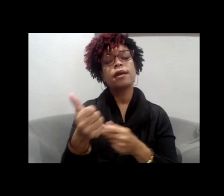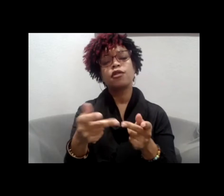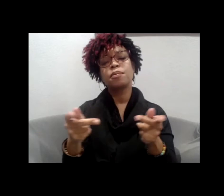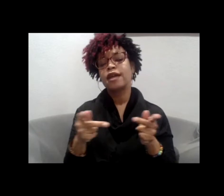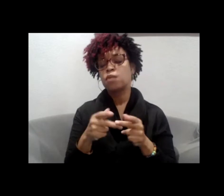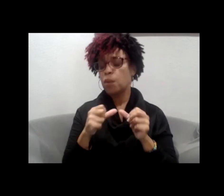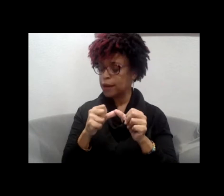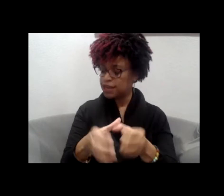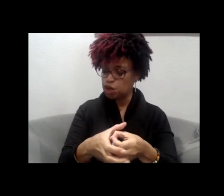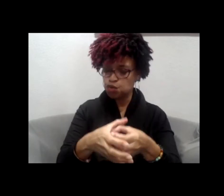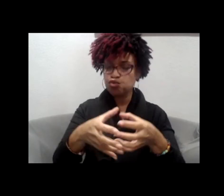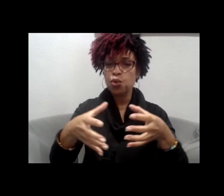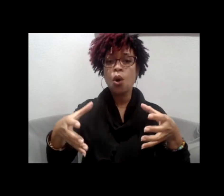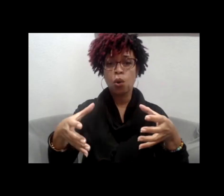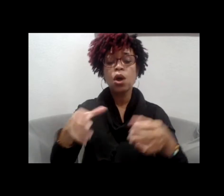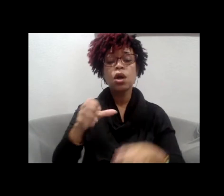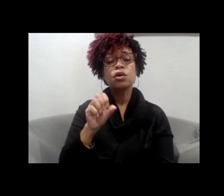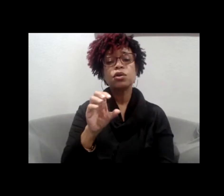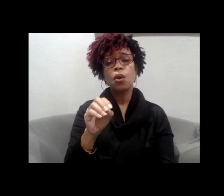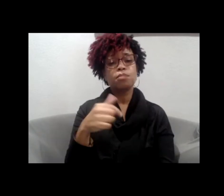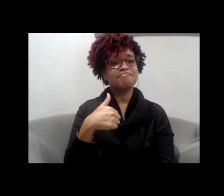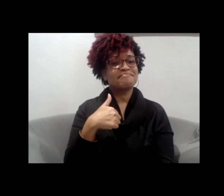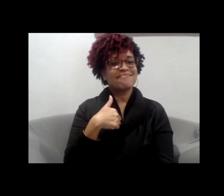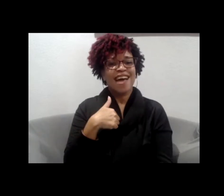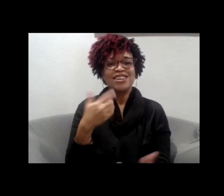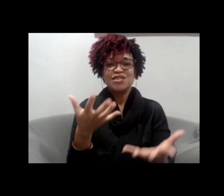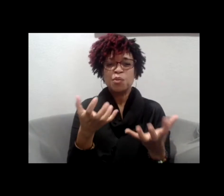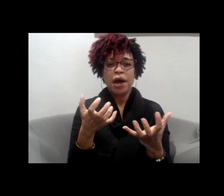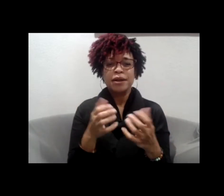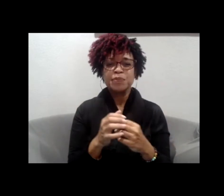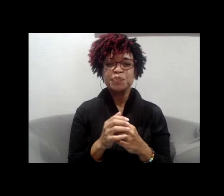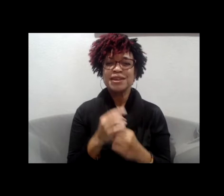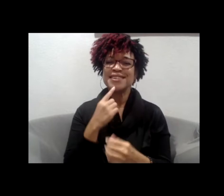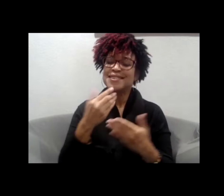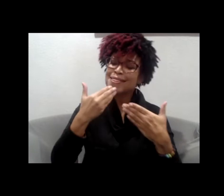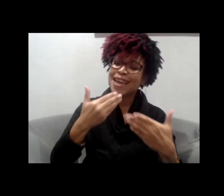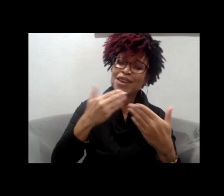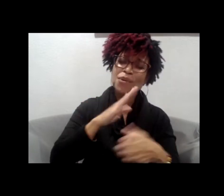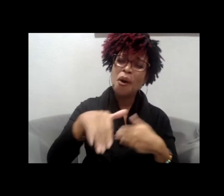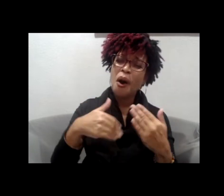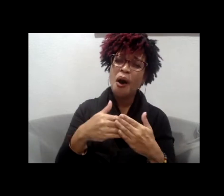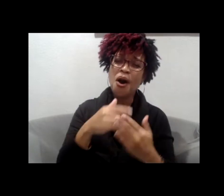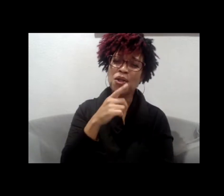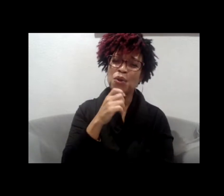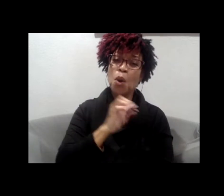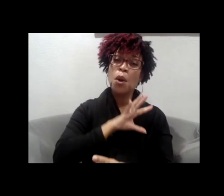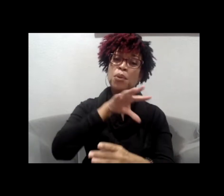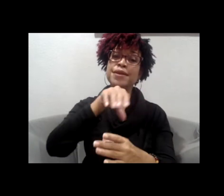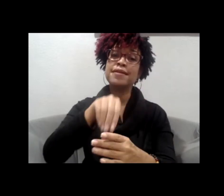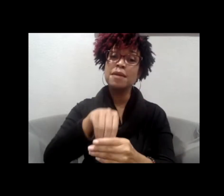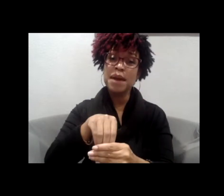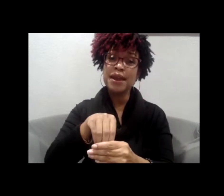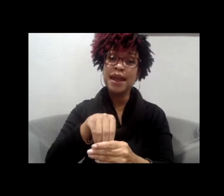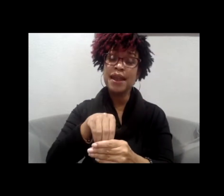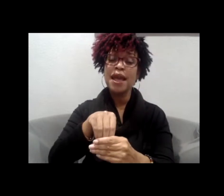grow. So I just want to say thank you to all who participated in our